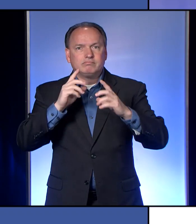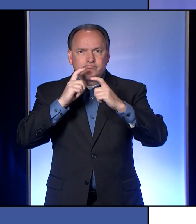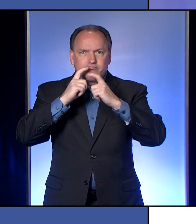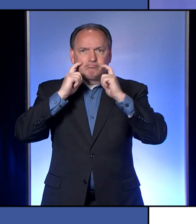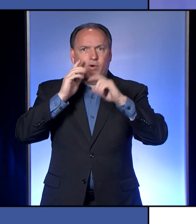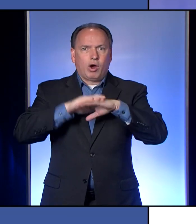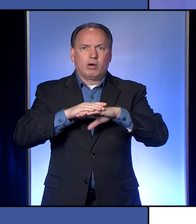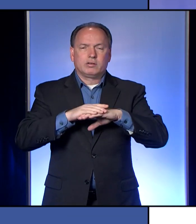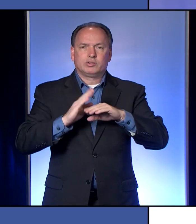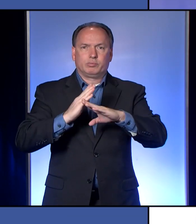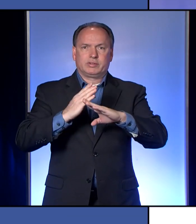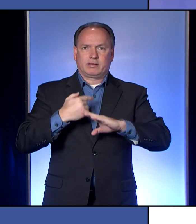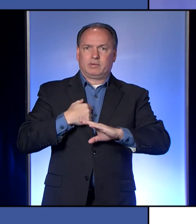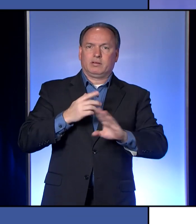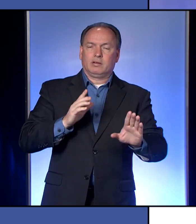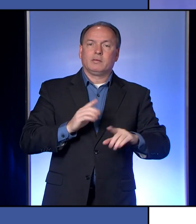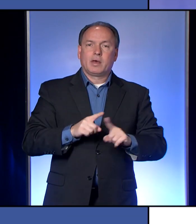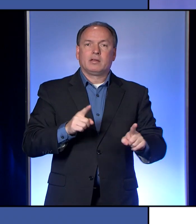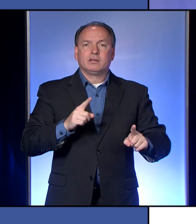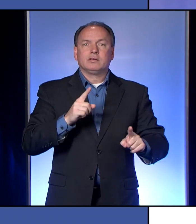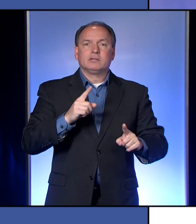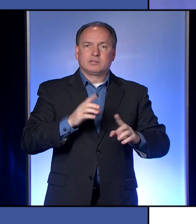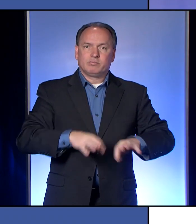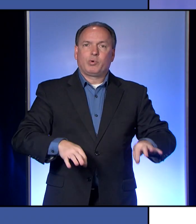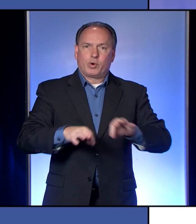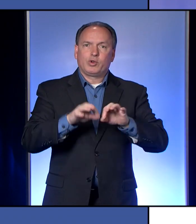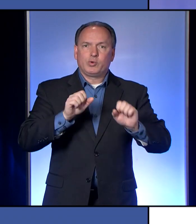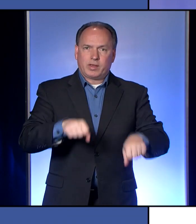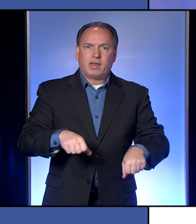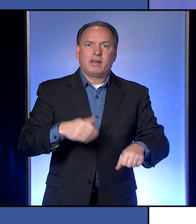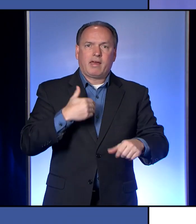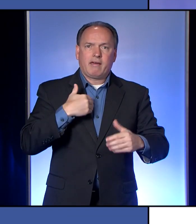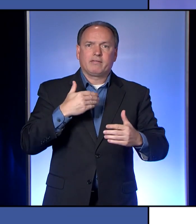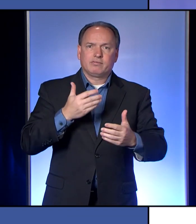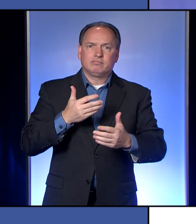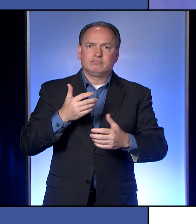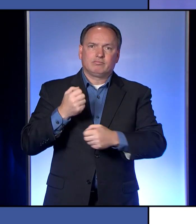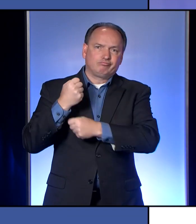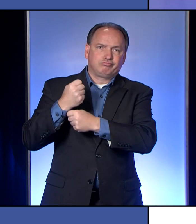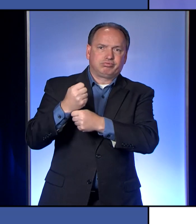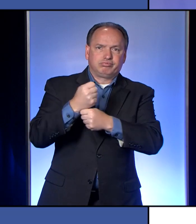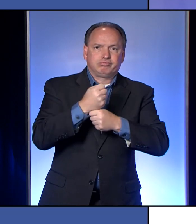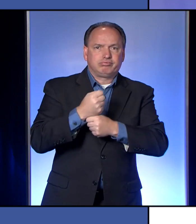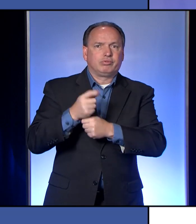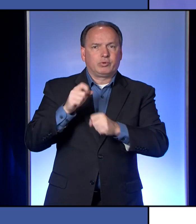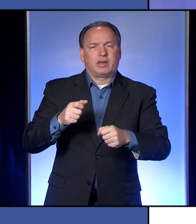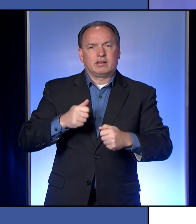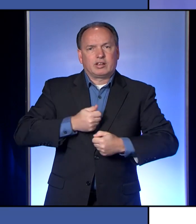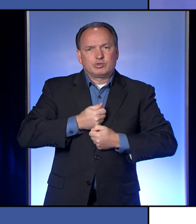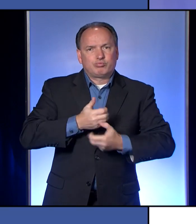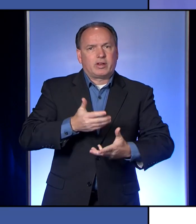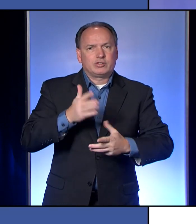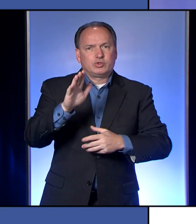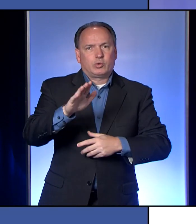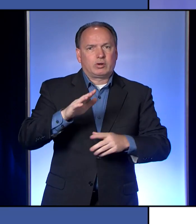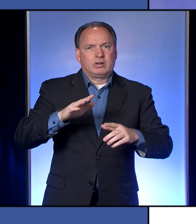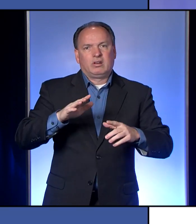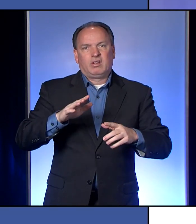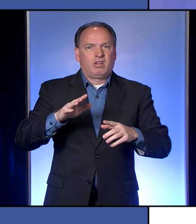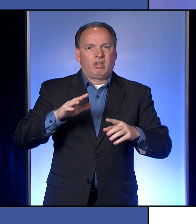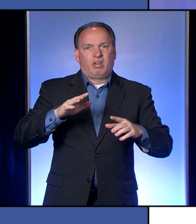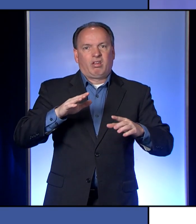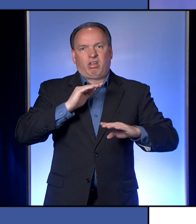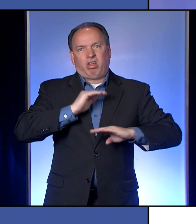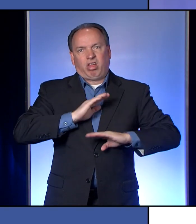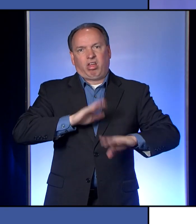thing that disappoints me, is that you can have a rally, you can express your discontent, you can express your opinions, but why not